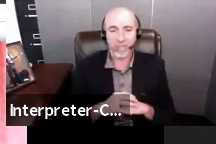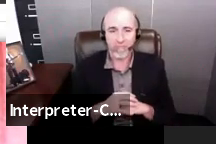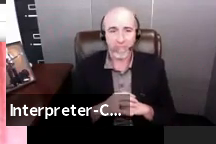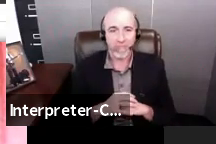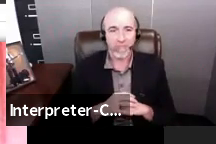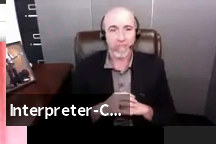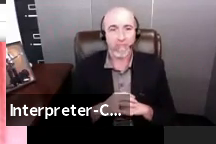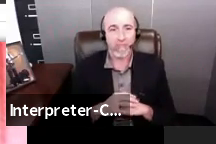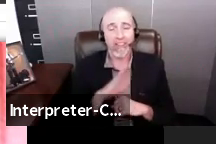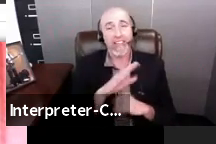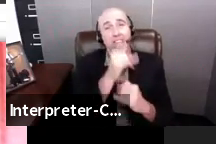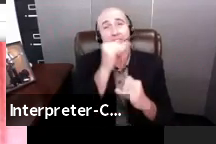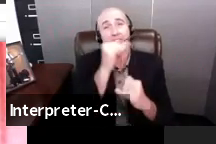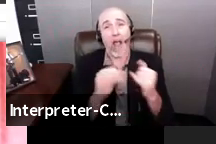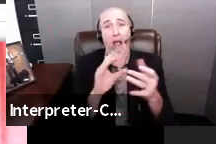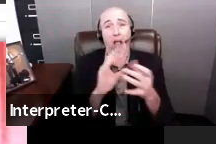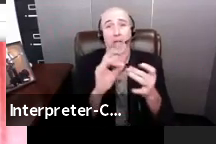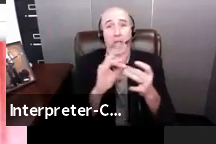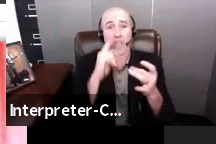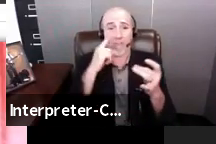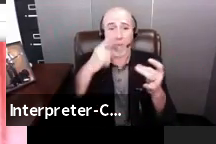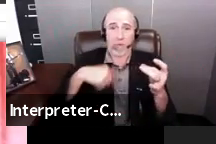His final message to us all